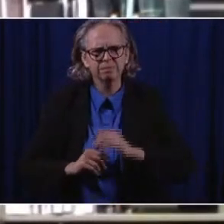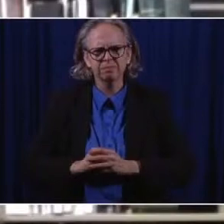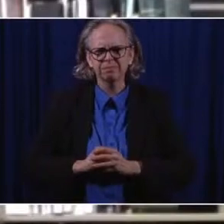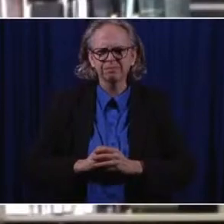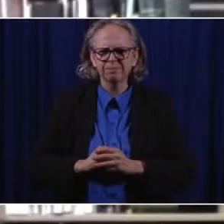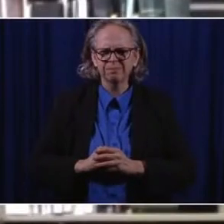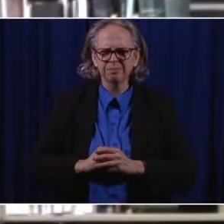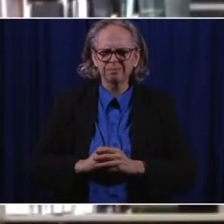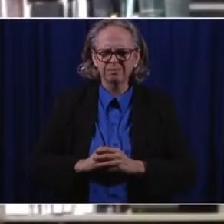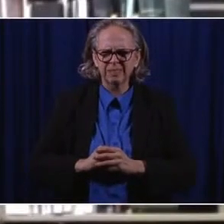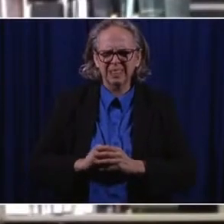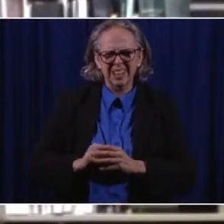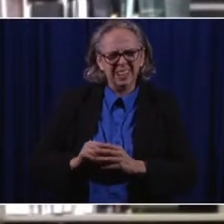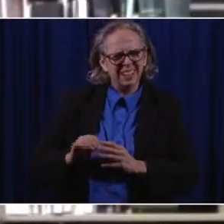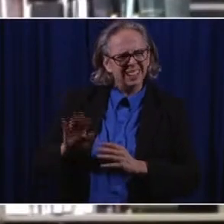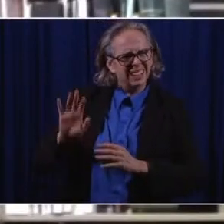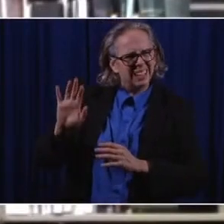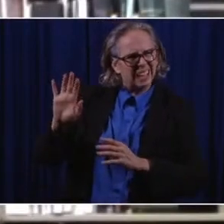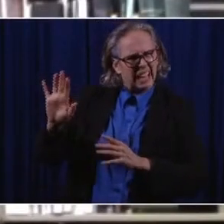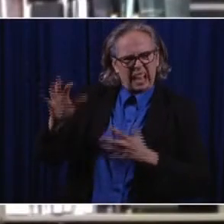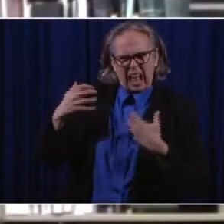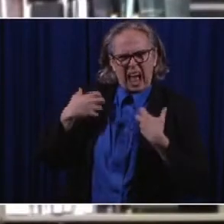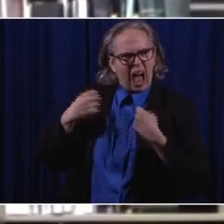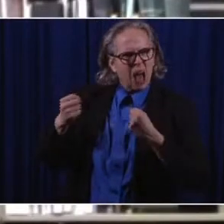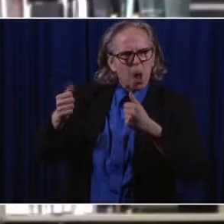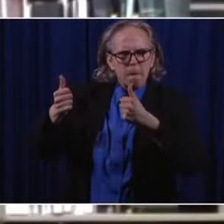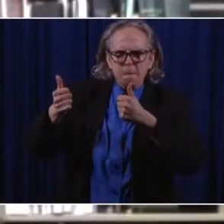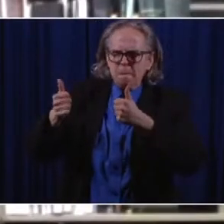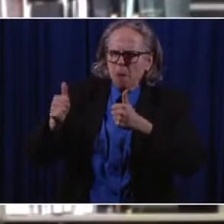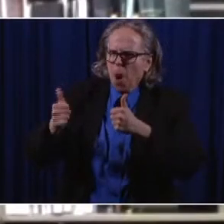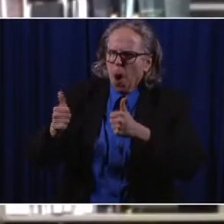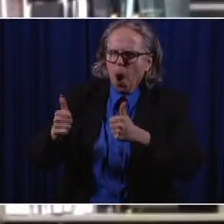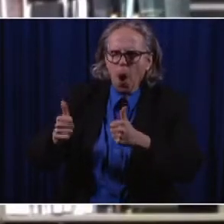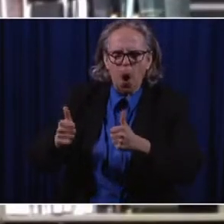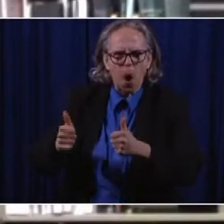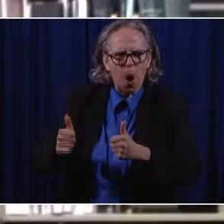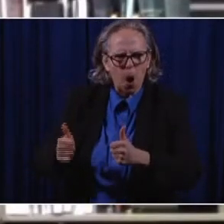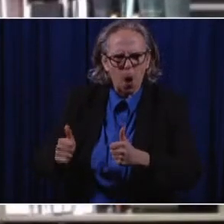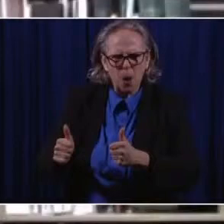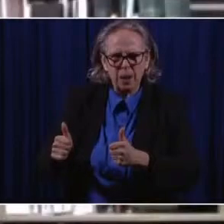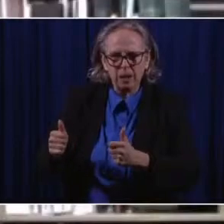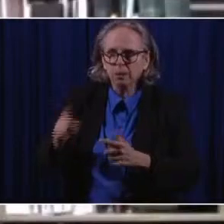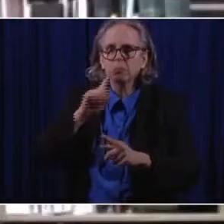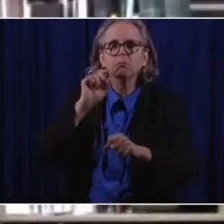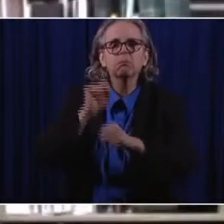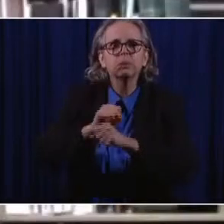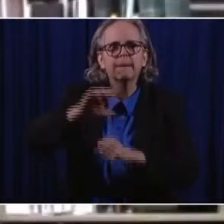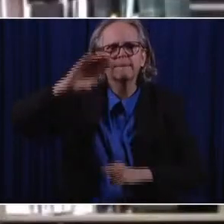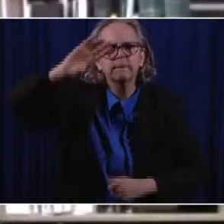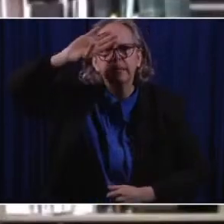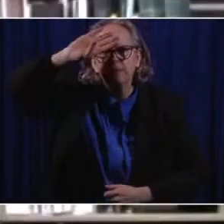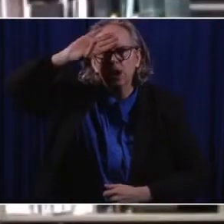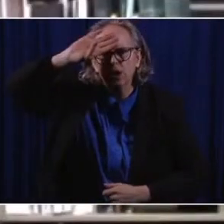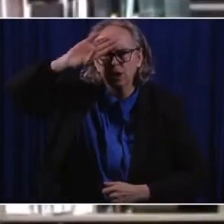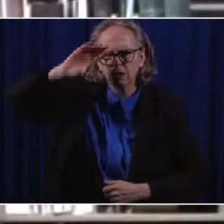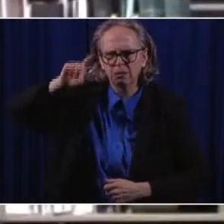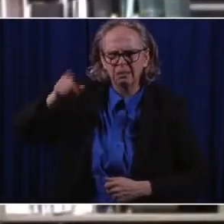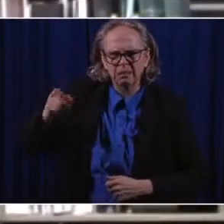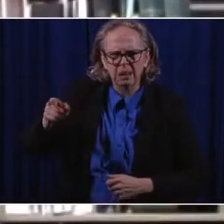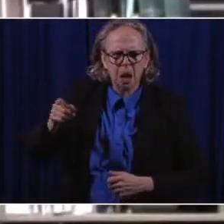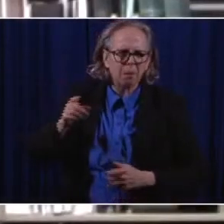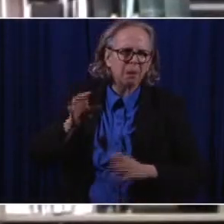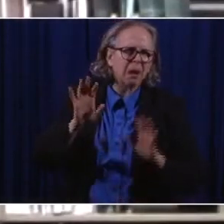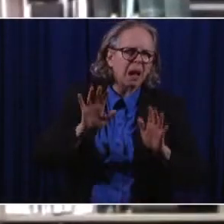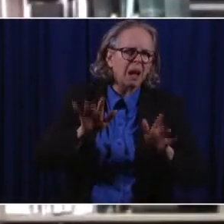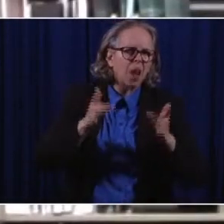But his symptoms progressed. He started running fevers. They would be low grade, but then they would spike up to about 102,